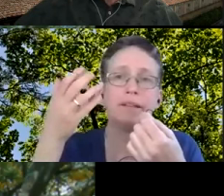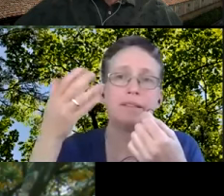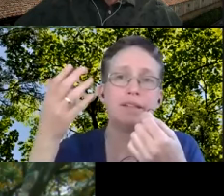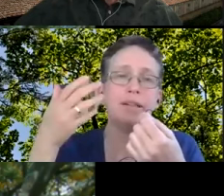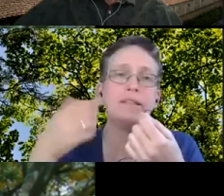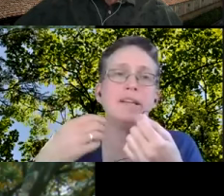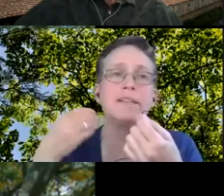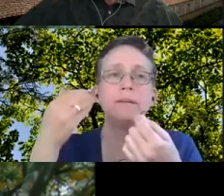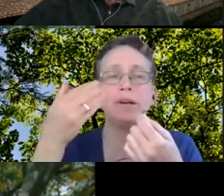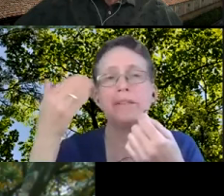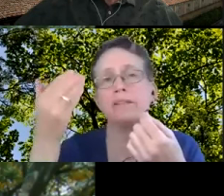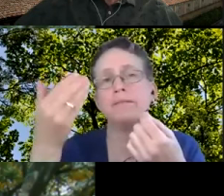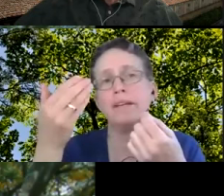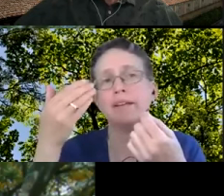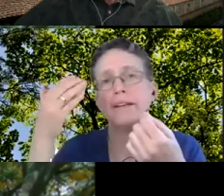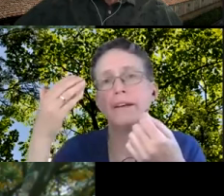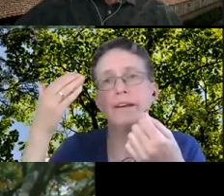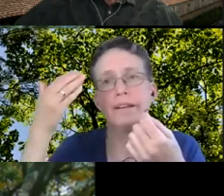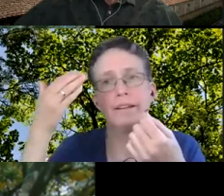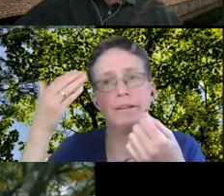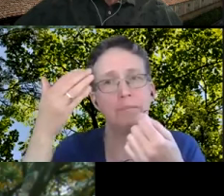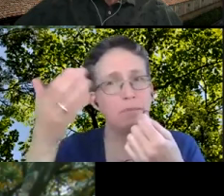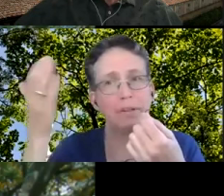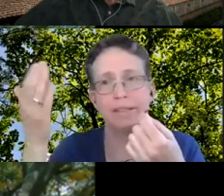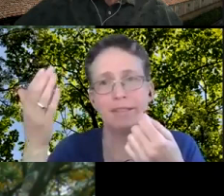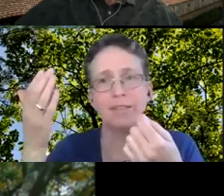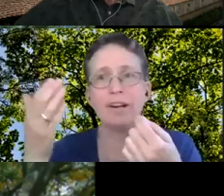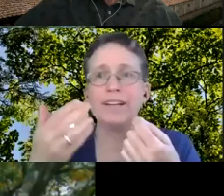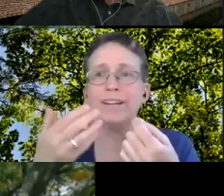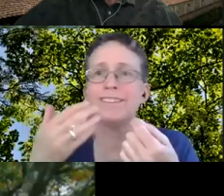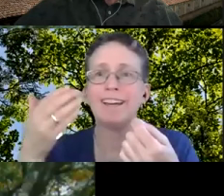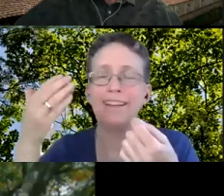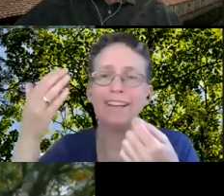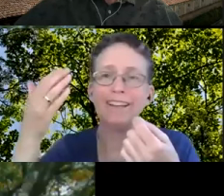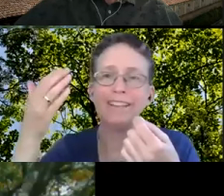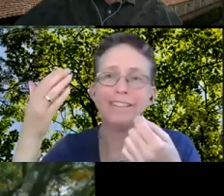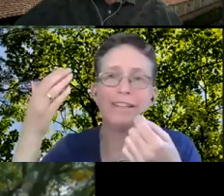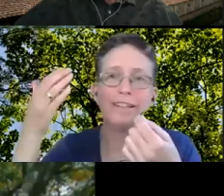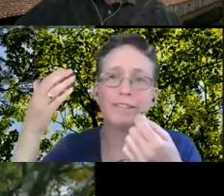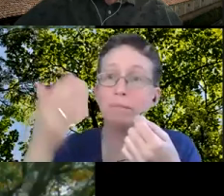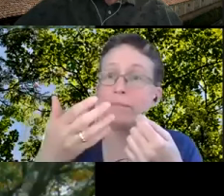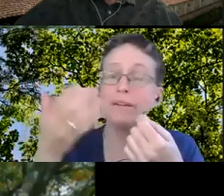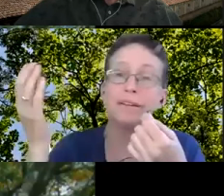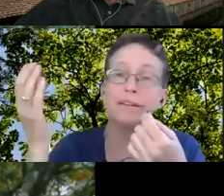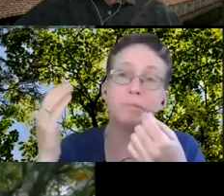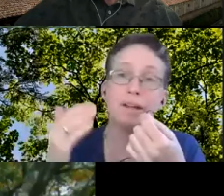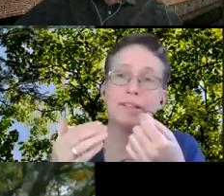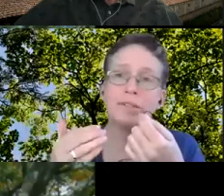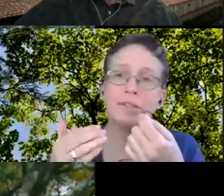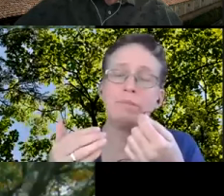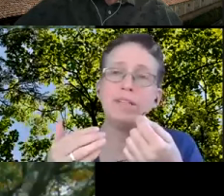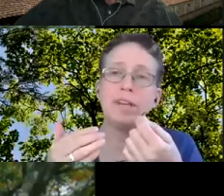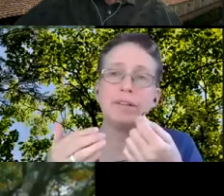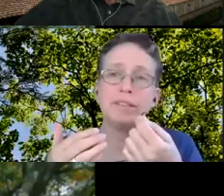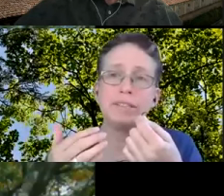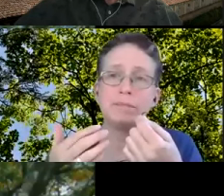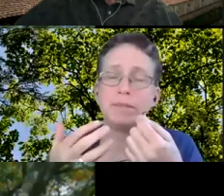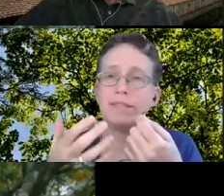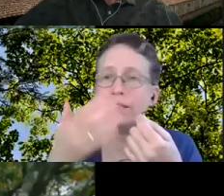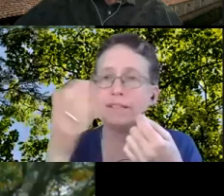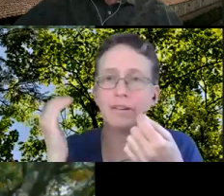Hispanic, Latino, Latinx neighborhoods in Phoenix, people can see starlings and they can see some broadly distributed